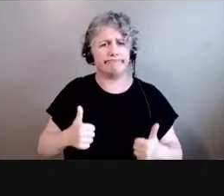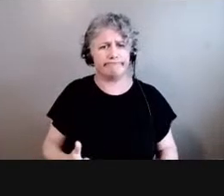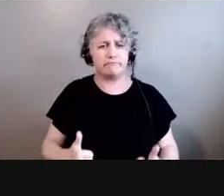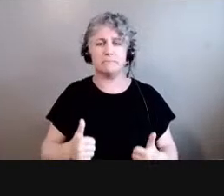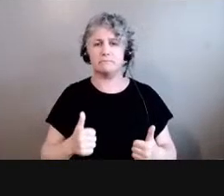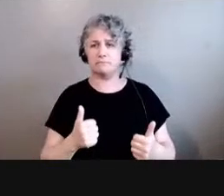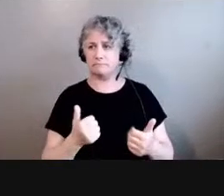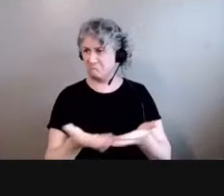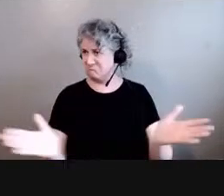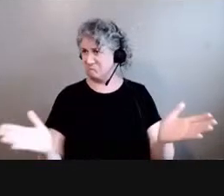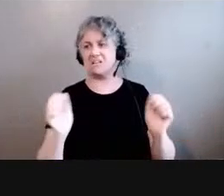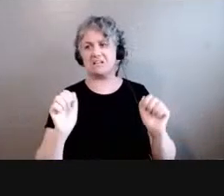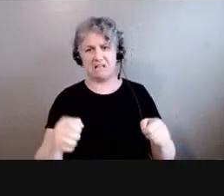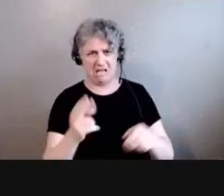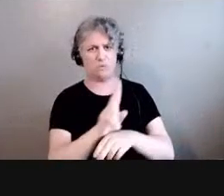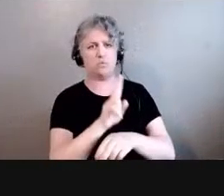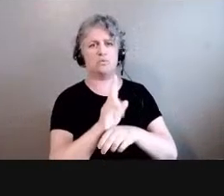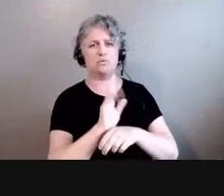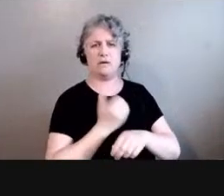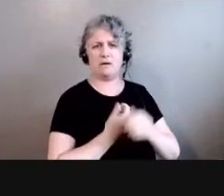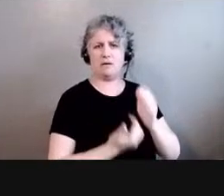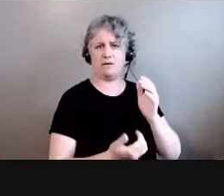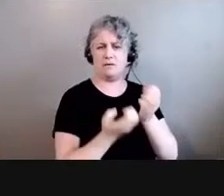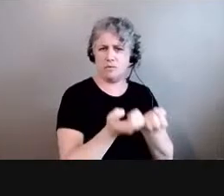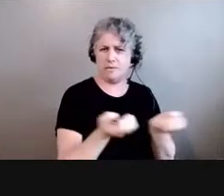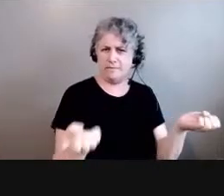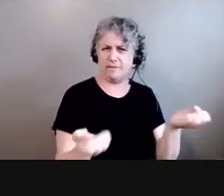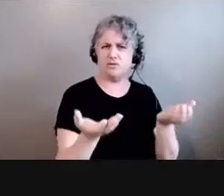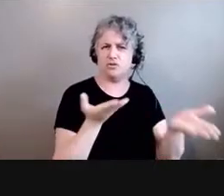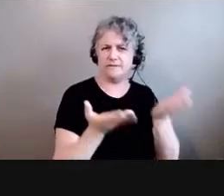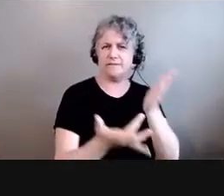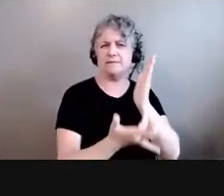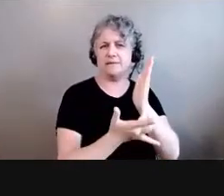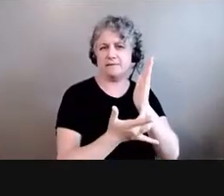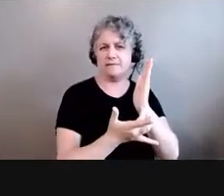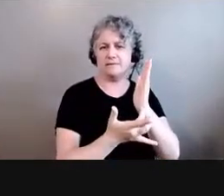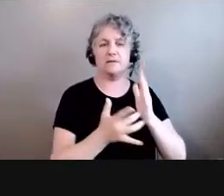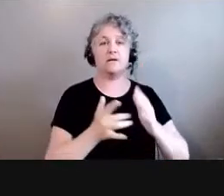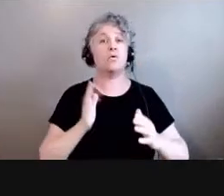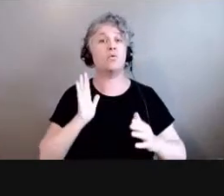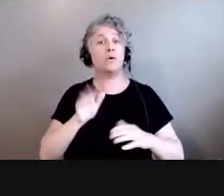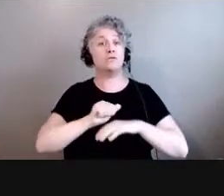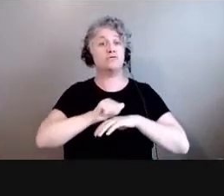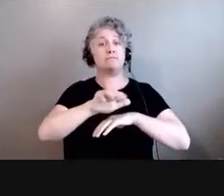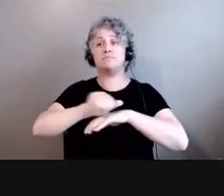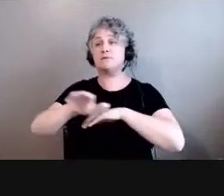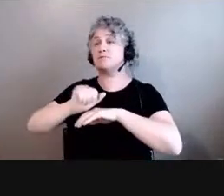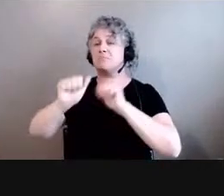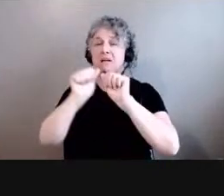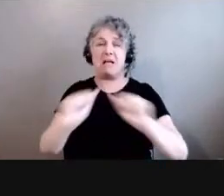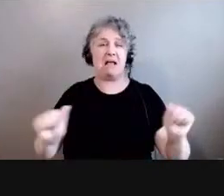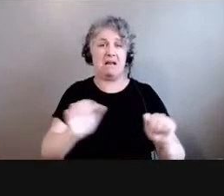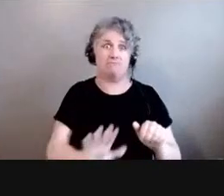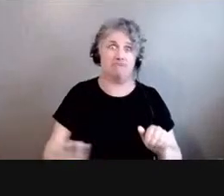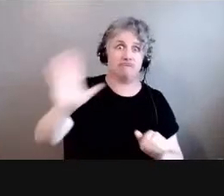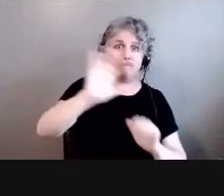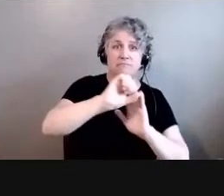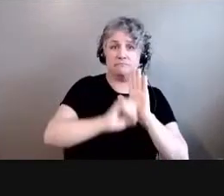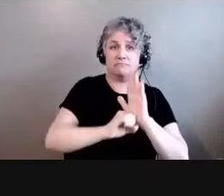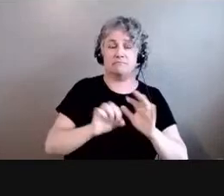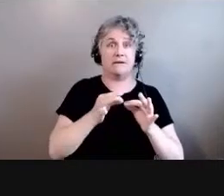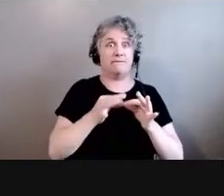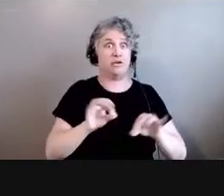and services. Montech ships most items anywhere in Montana, free shipping and free return